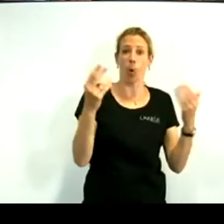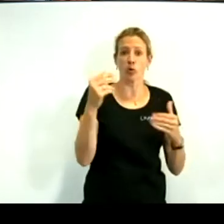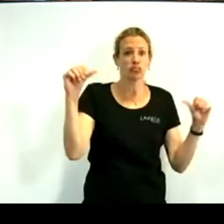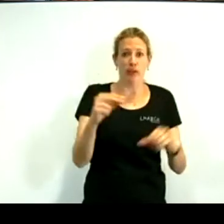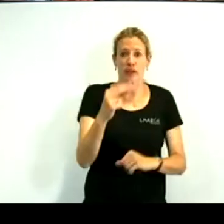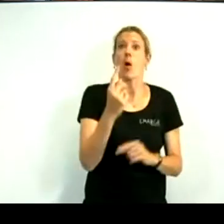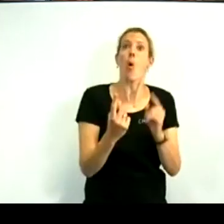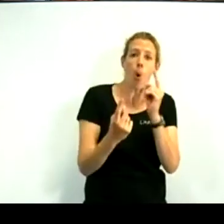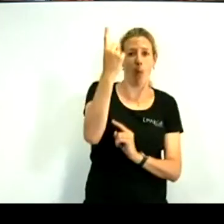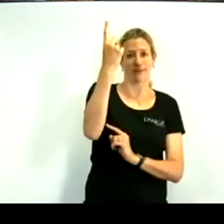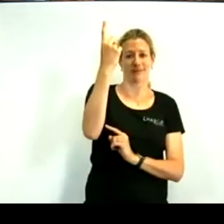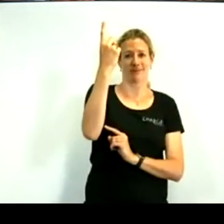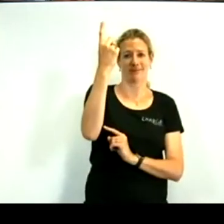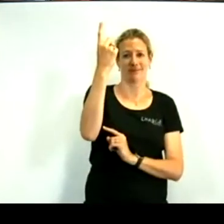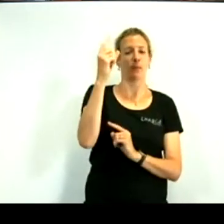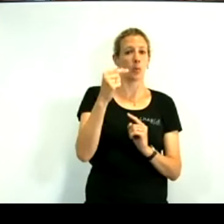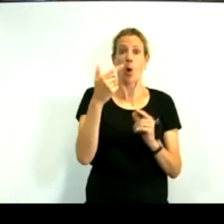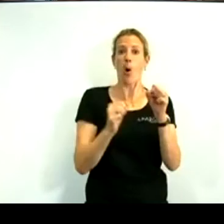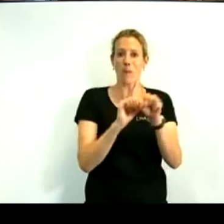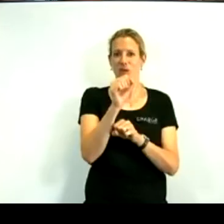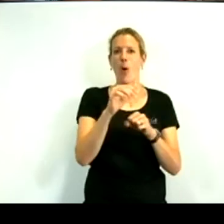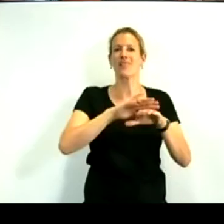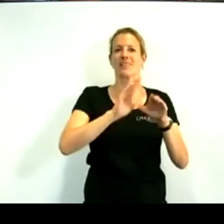retina, but the top of the visual field.